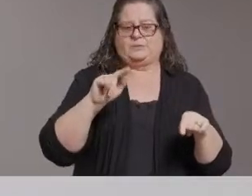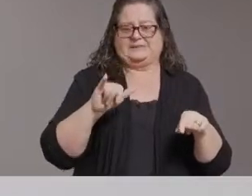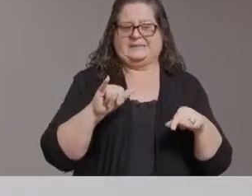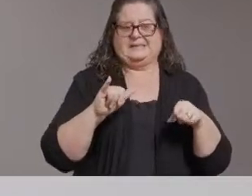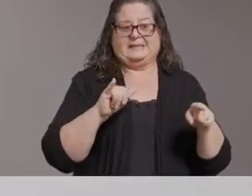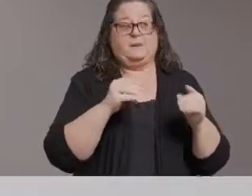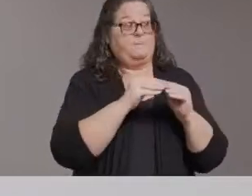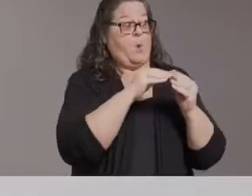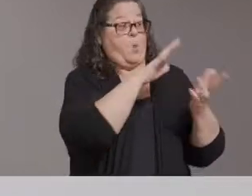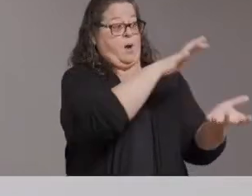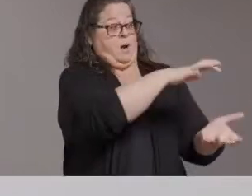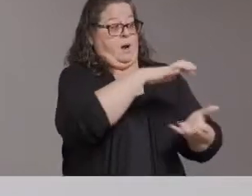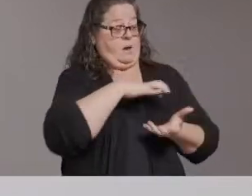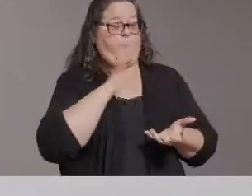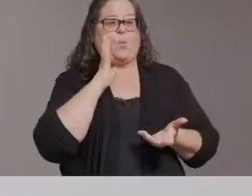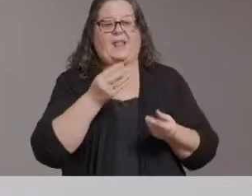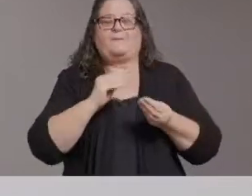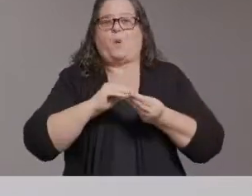state.